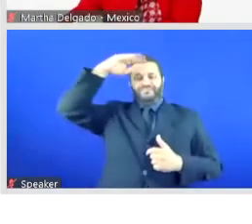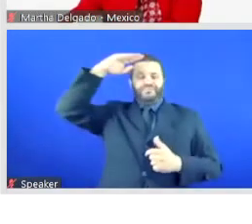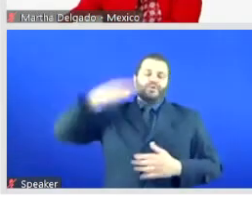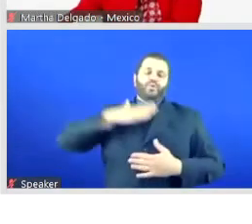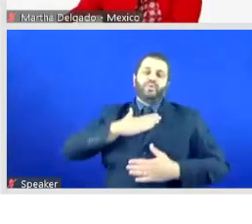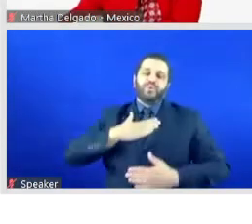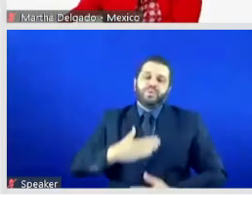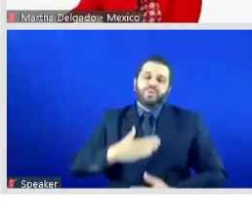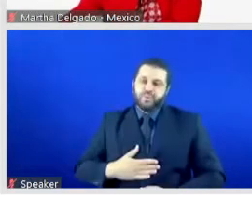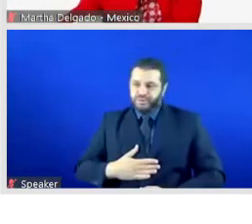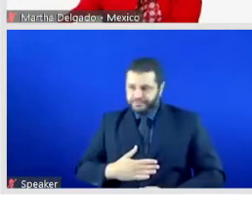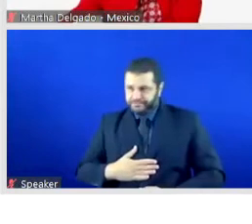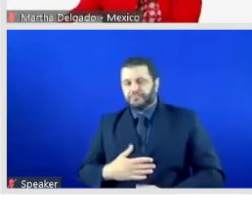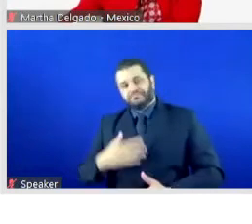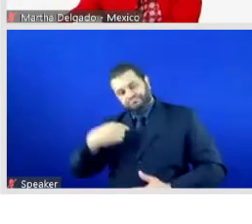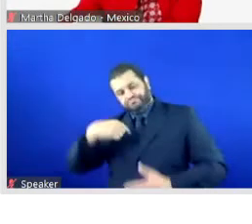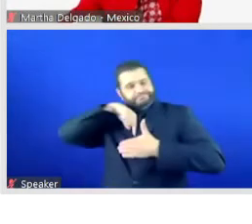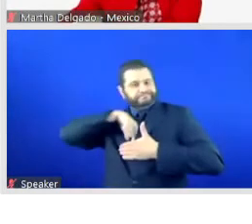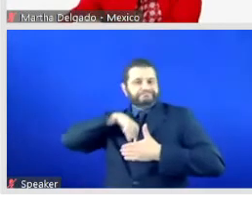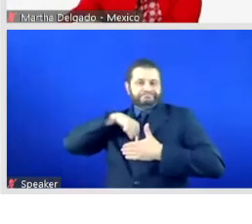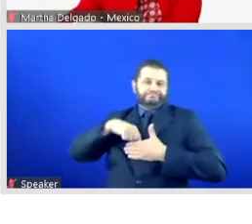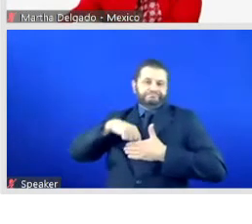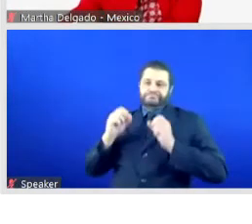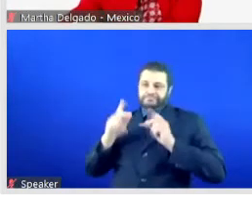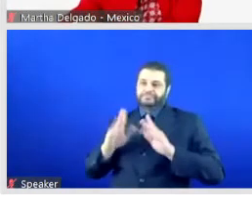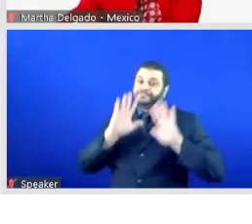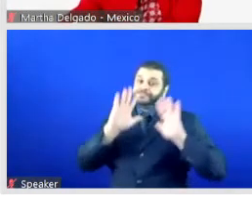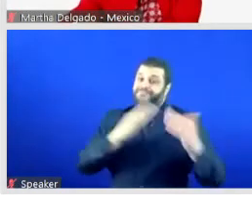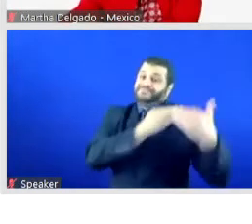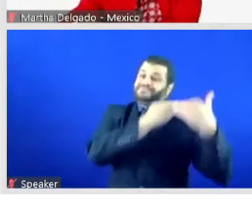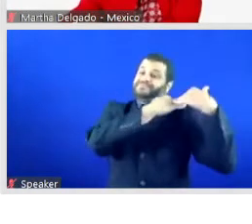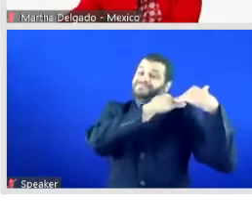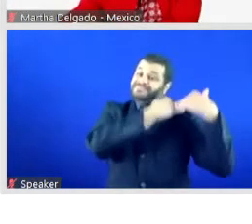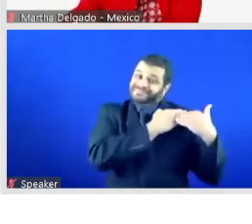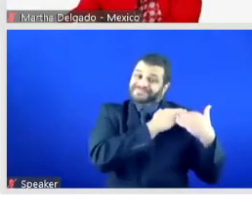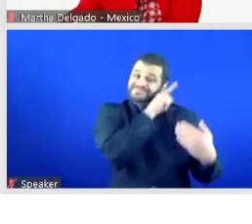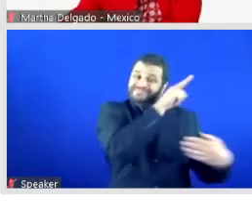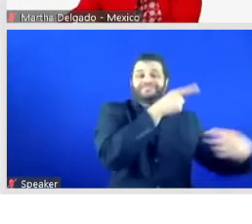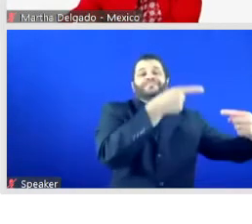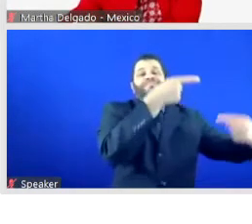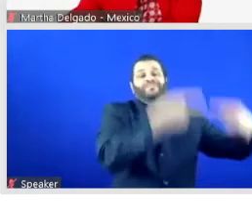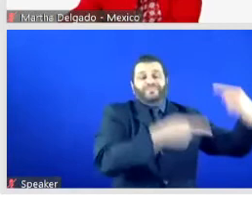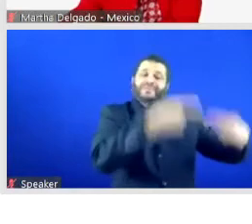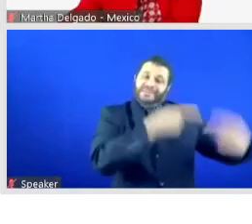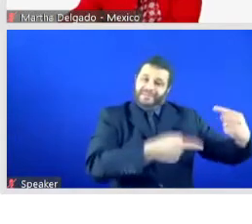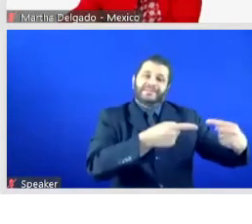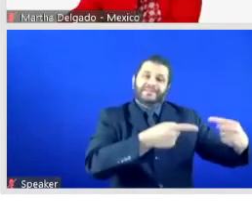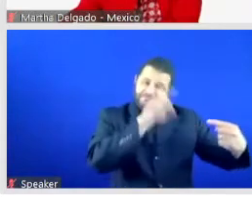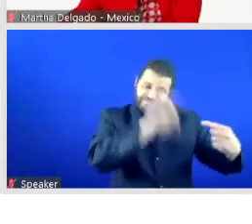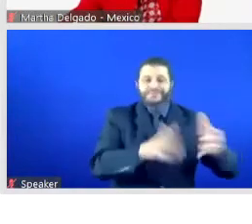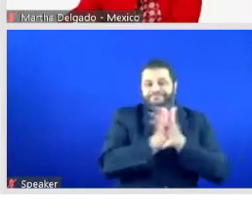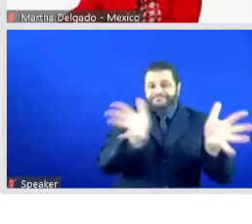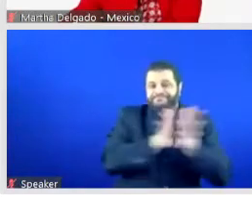We want to get there. It will be much healthier. Hindu will have greened the Sahel with